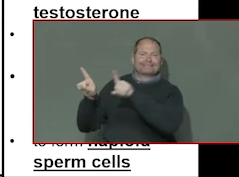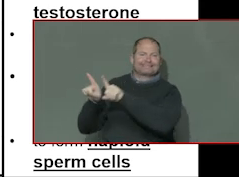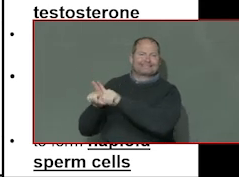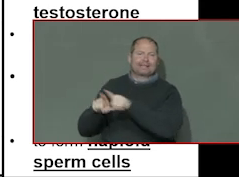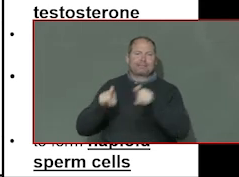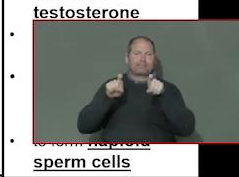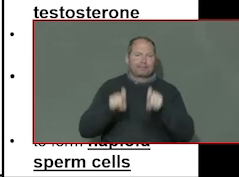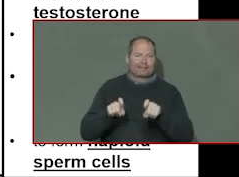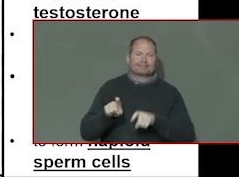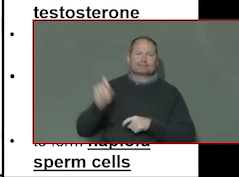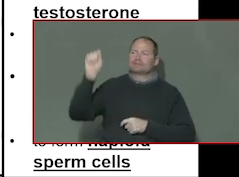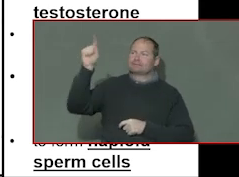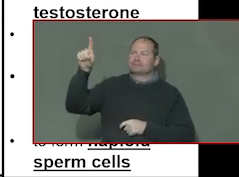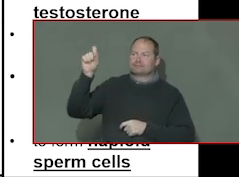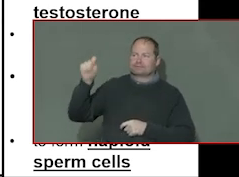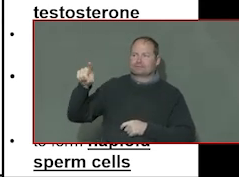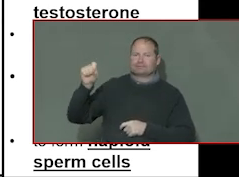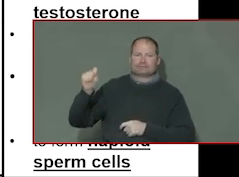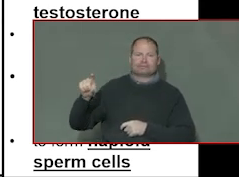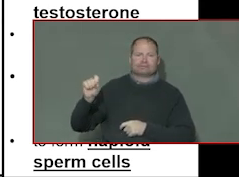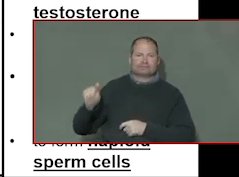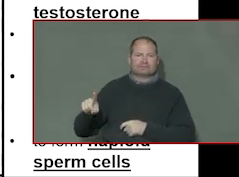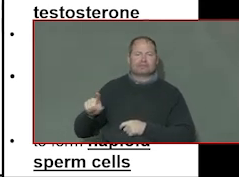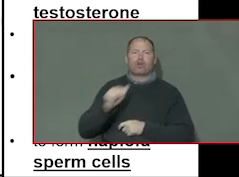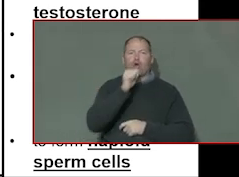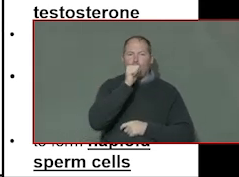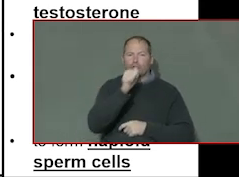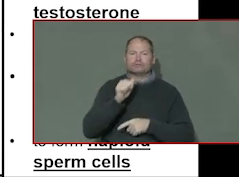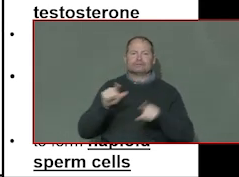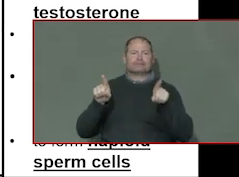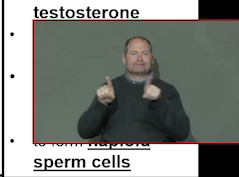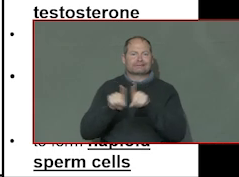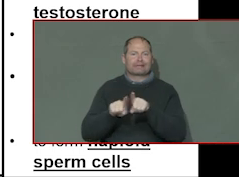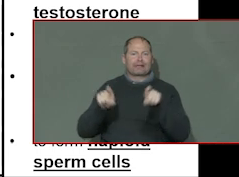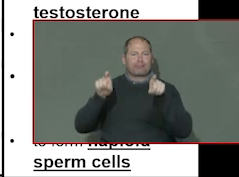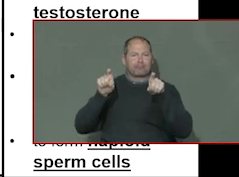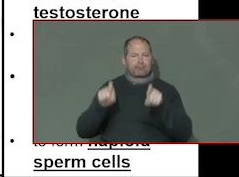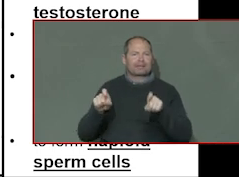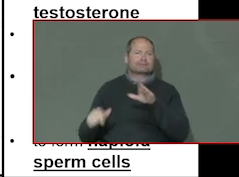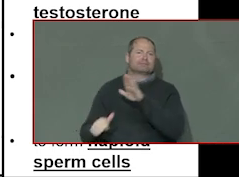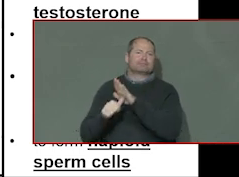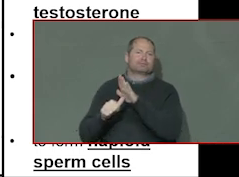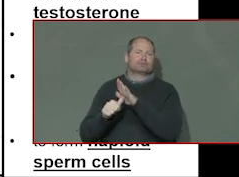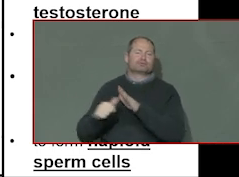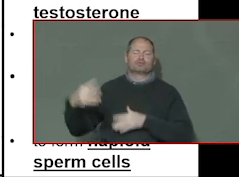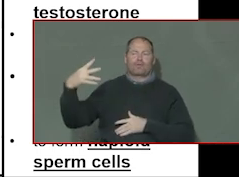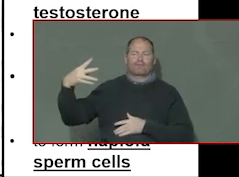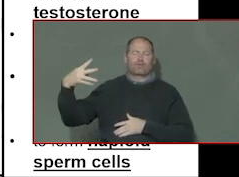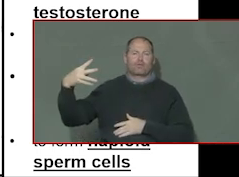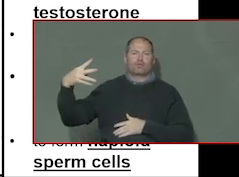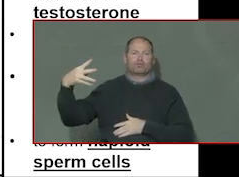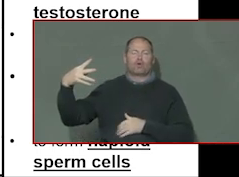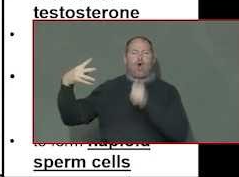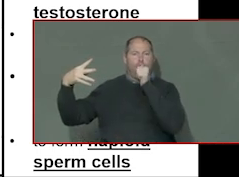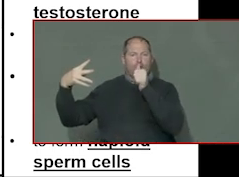in the testes. Your diploid germinal epithelial cells undergo meiosis to form haploid sperm cells. That's